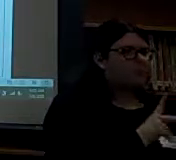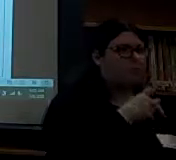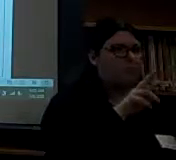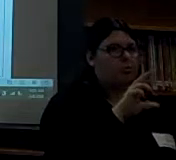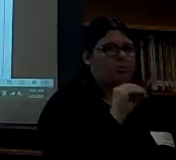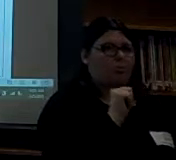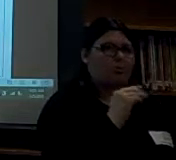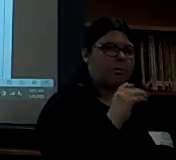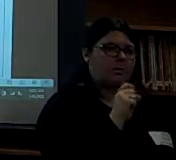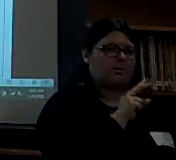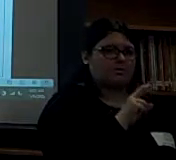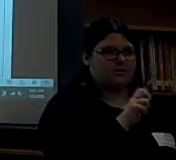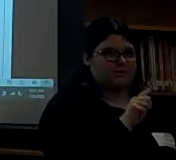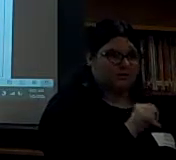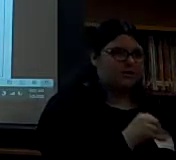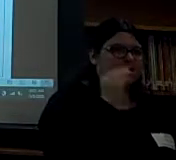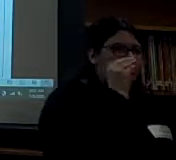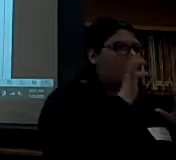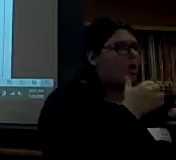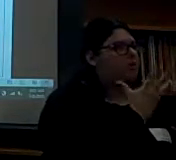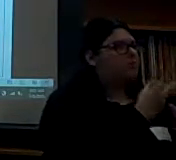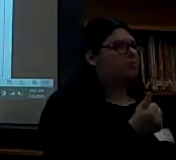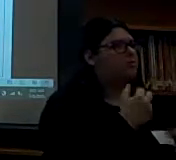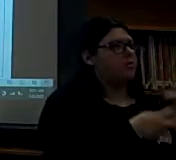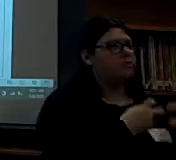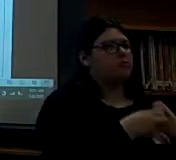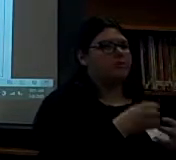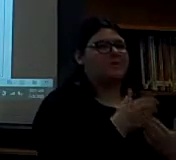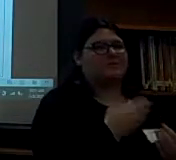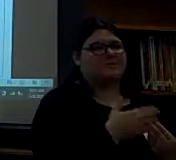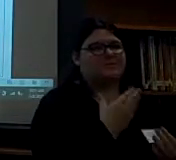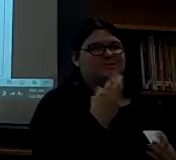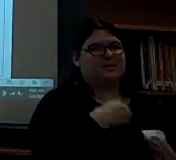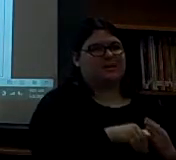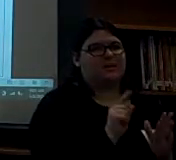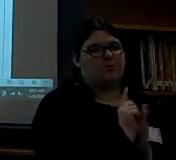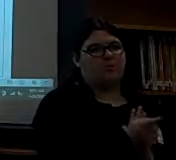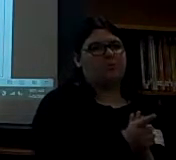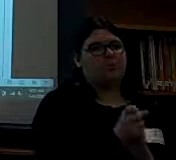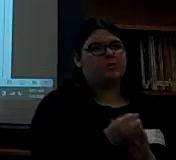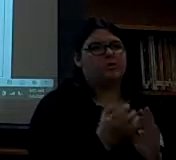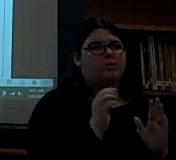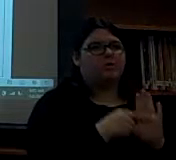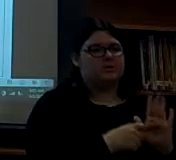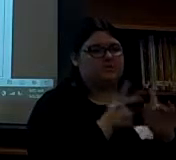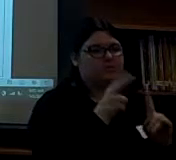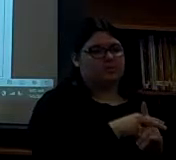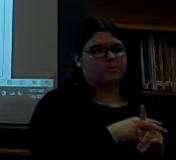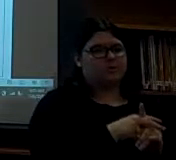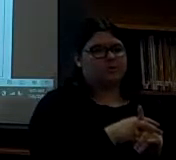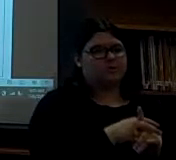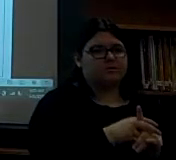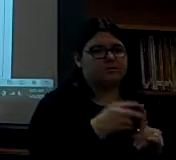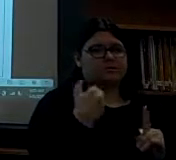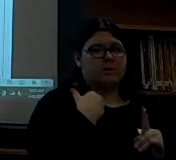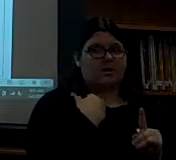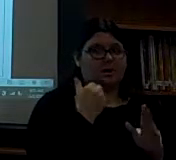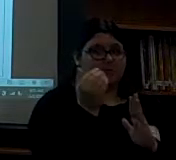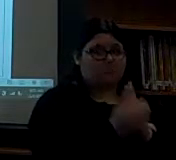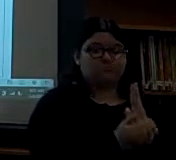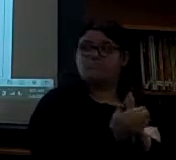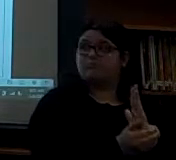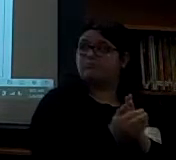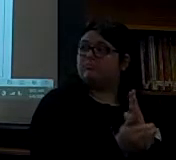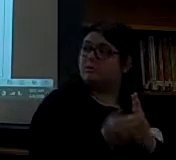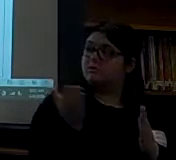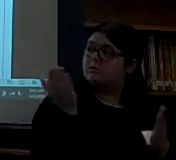taught them to solve problems, it's so much easier in the moment. So these are examples of deposits. I do have binders that I brought. You can